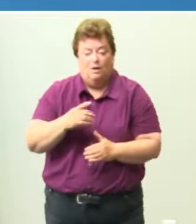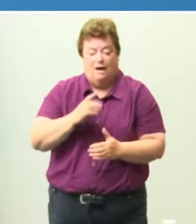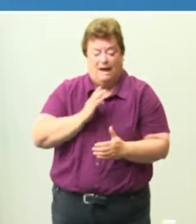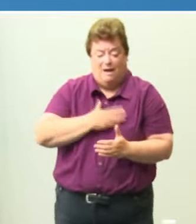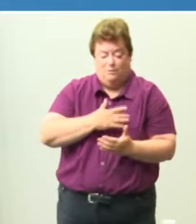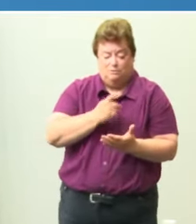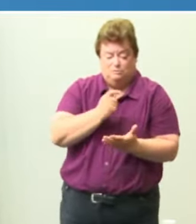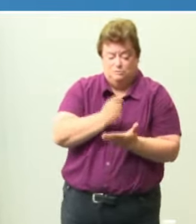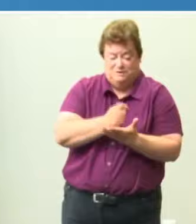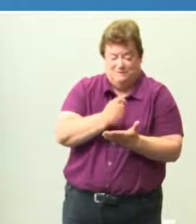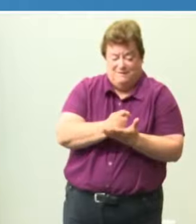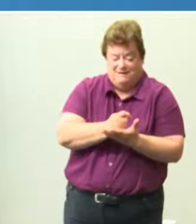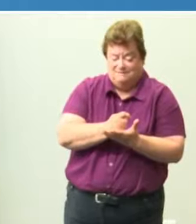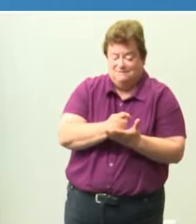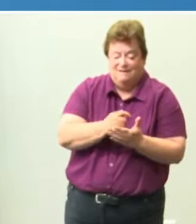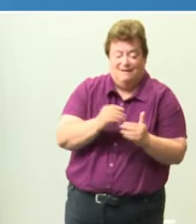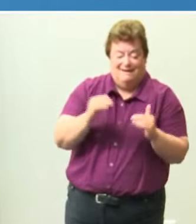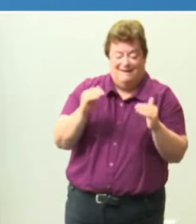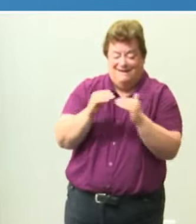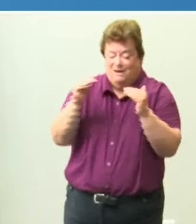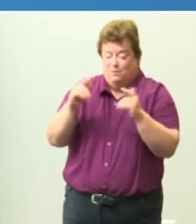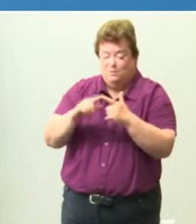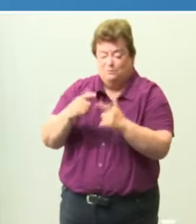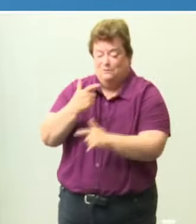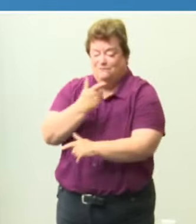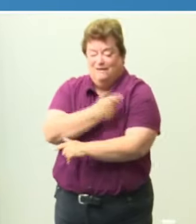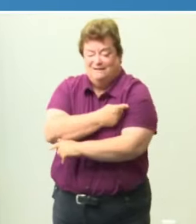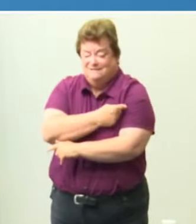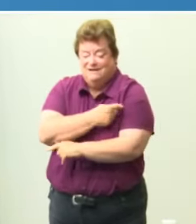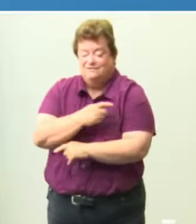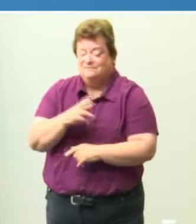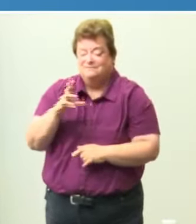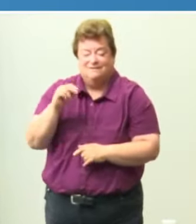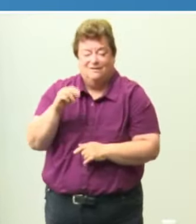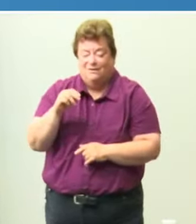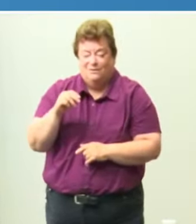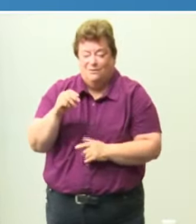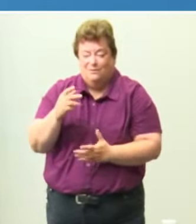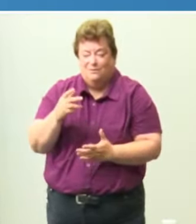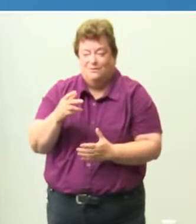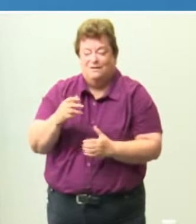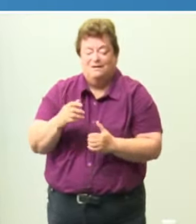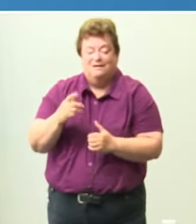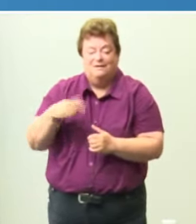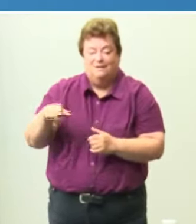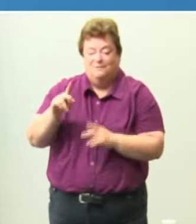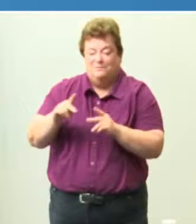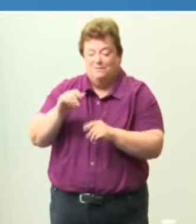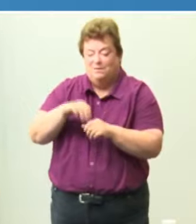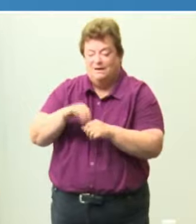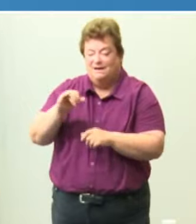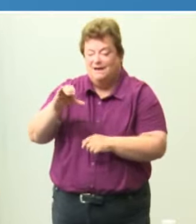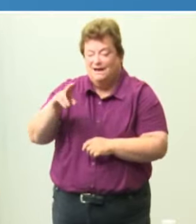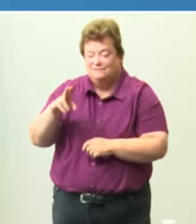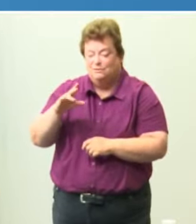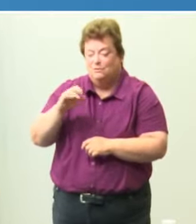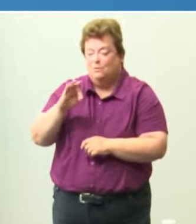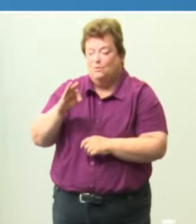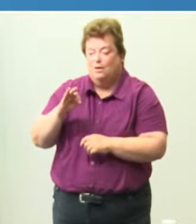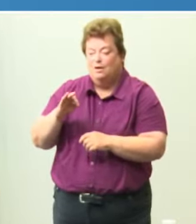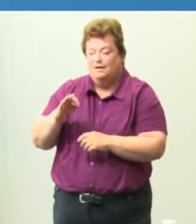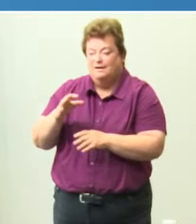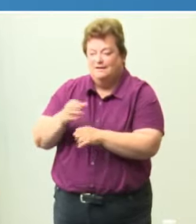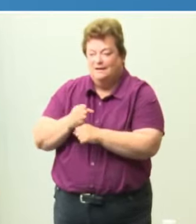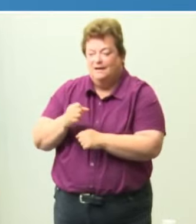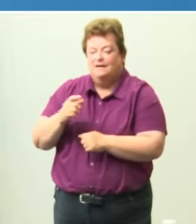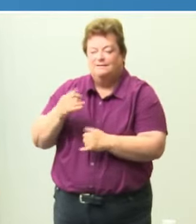good as the vaccination. Frankly, none of them even are as safe as the vaccination. Some of the things we give when somebody's in the ICU, the immunosuppressing medications,